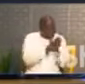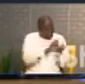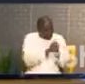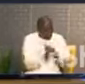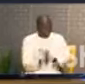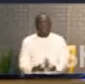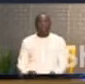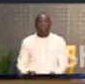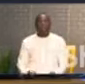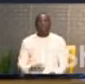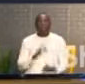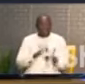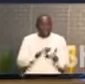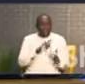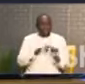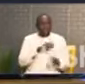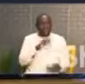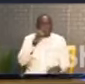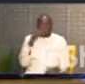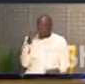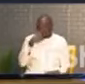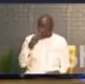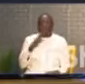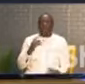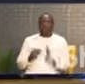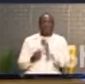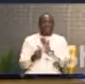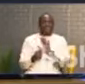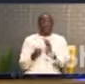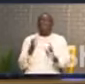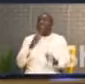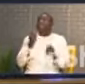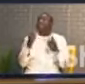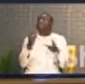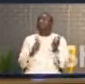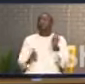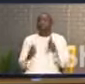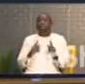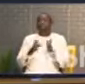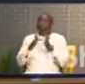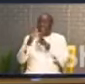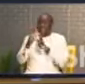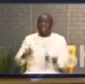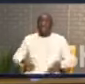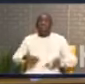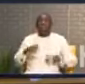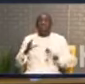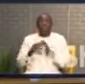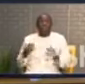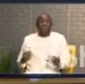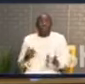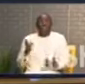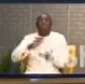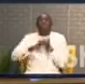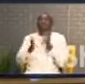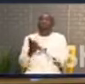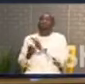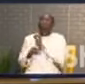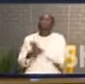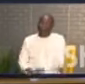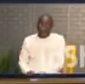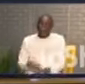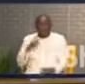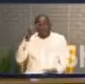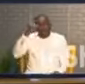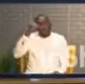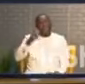see the beauty of the manifestation. Can I tell you, there are many people's Christian lives today who have become defeated because